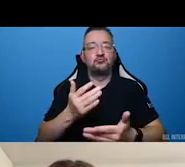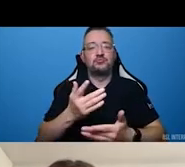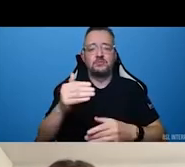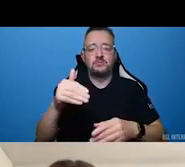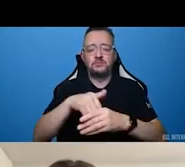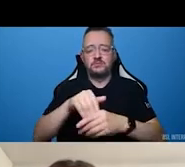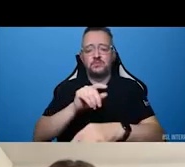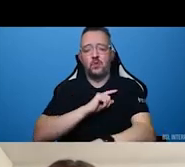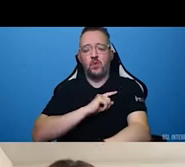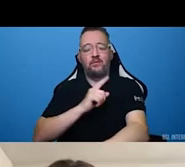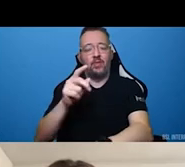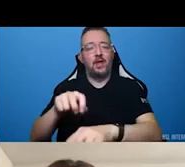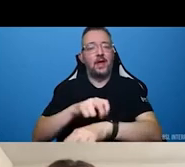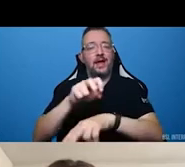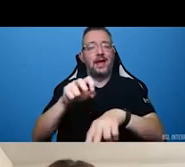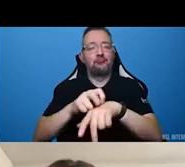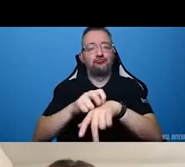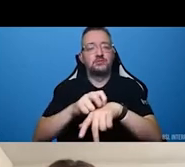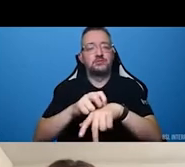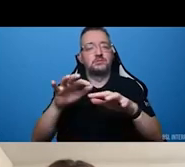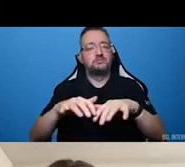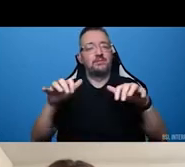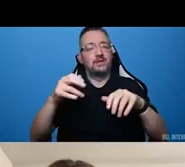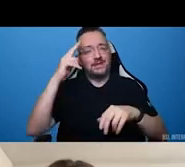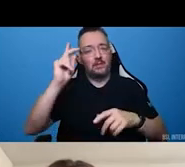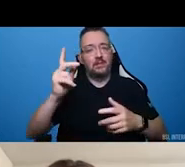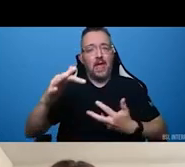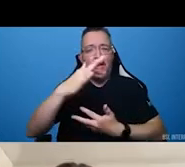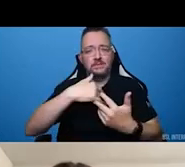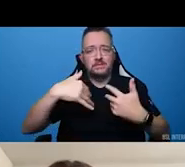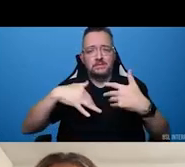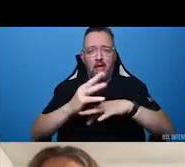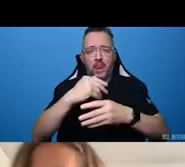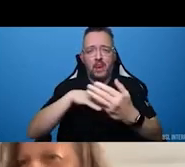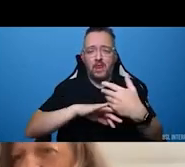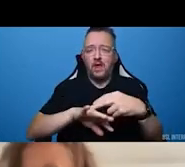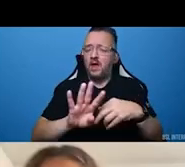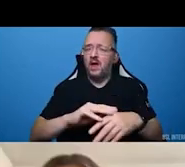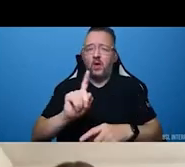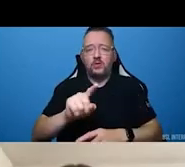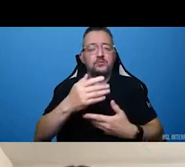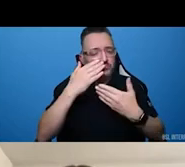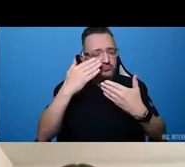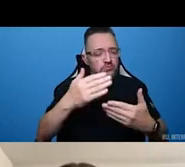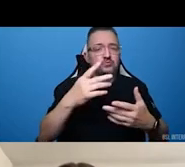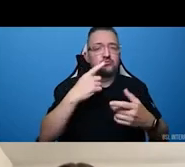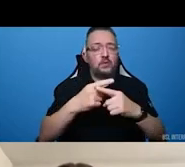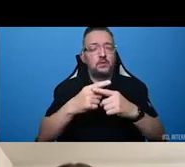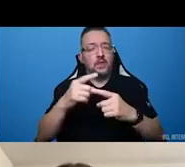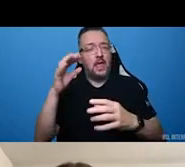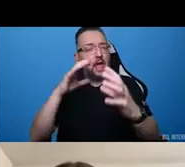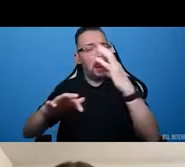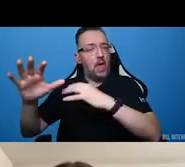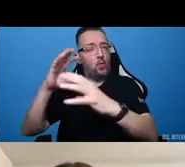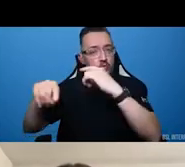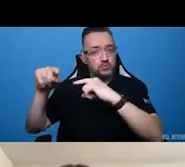for the Irish Pavilion at the Bean Alley, which is called Entanglement. And it explores the materiality of the cloud with a particular